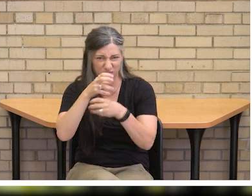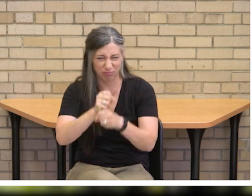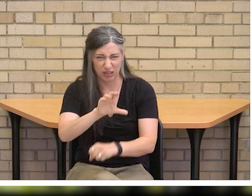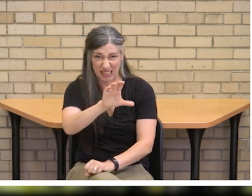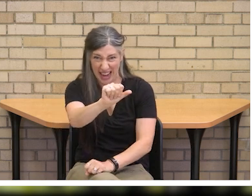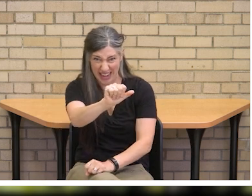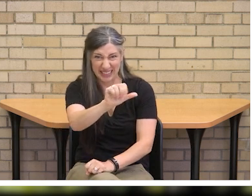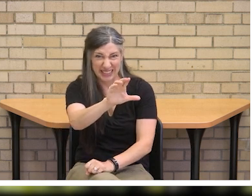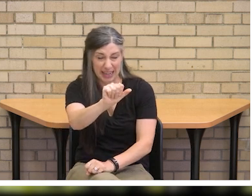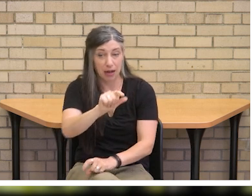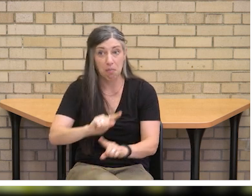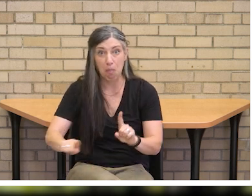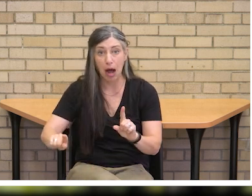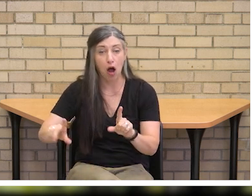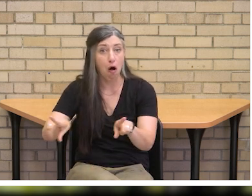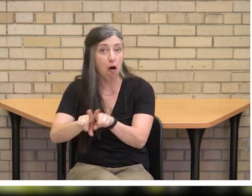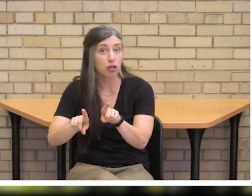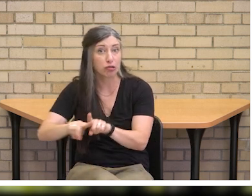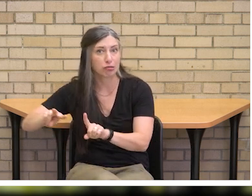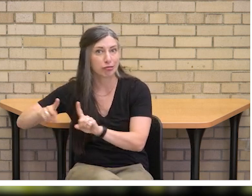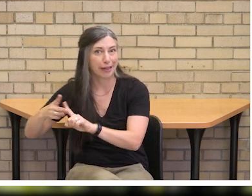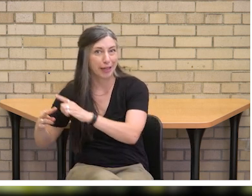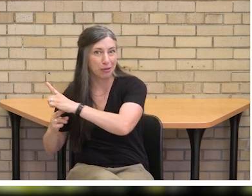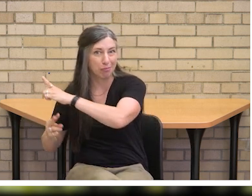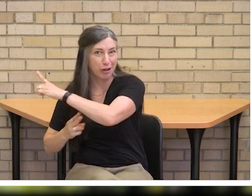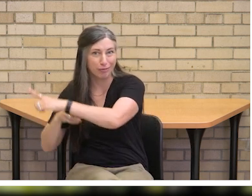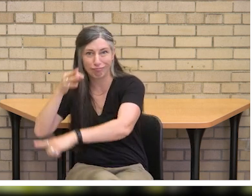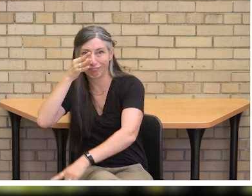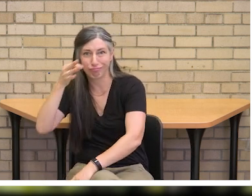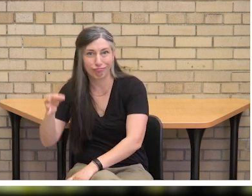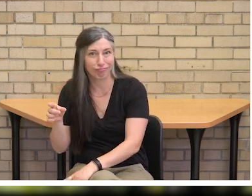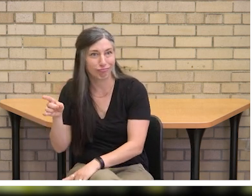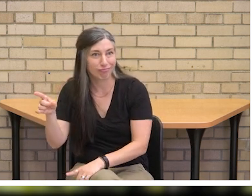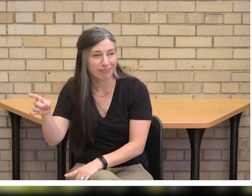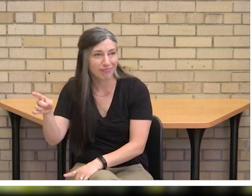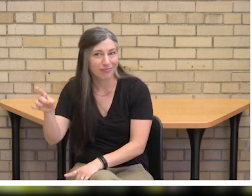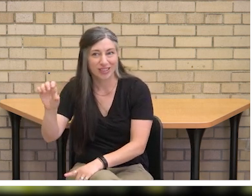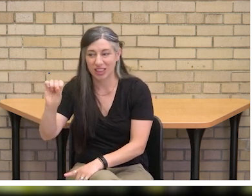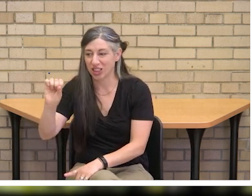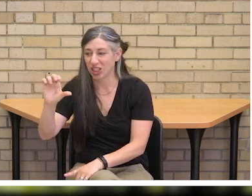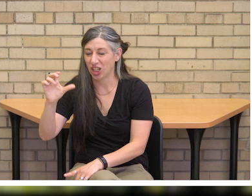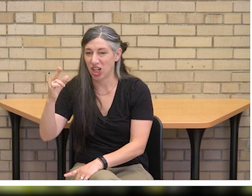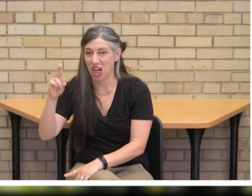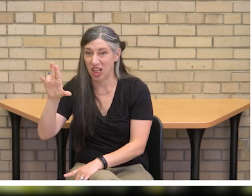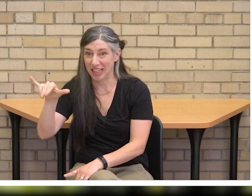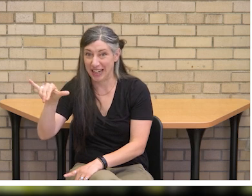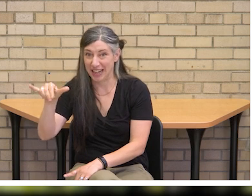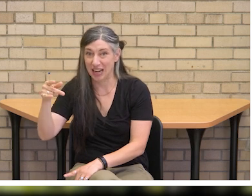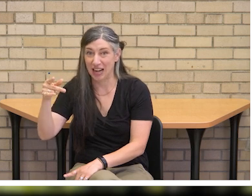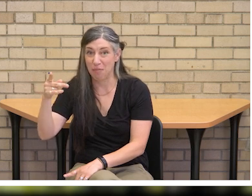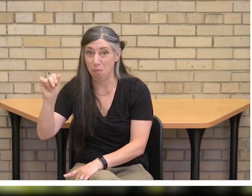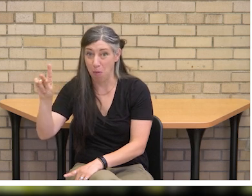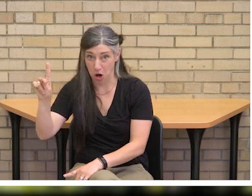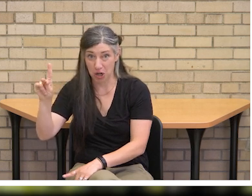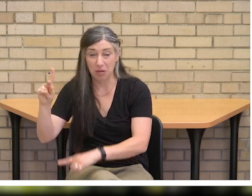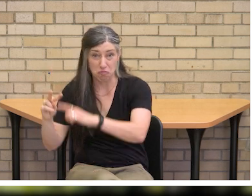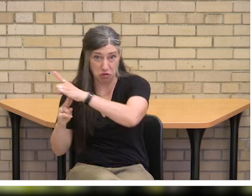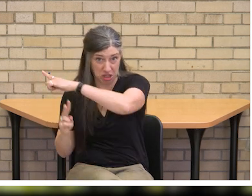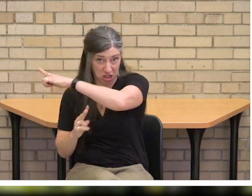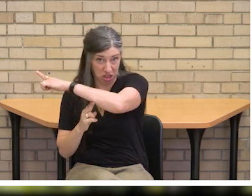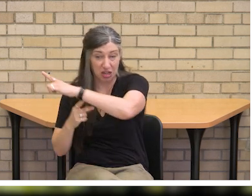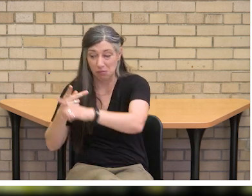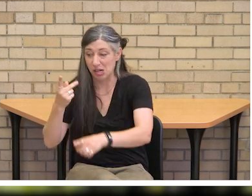sight of the fact that there's a second bridge just upstream in Schenley Park, the little Panther Hollow